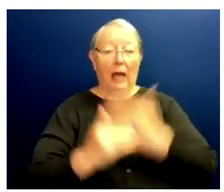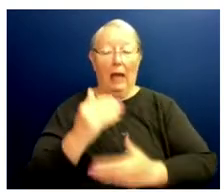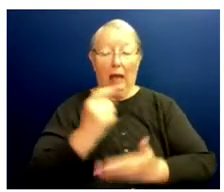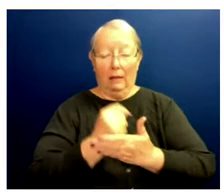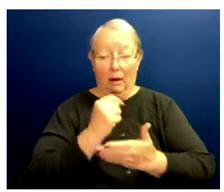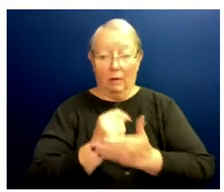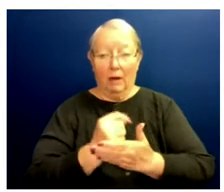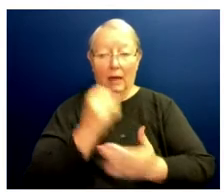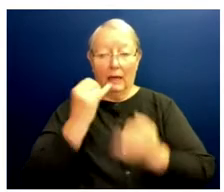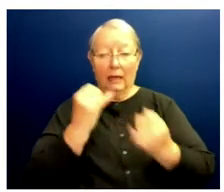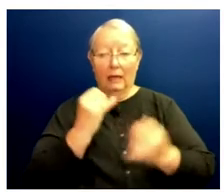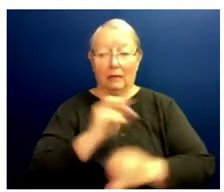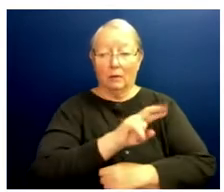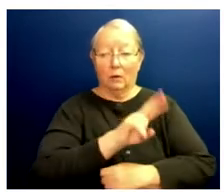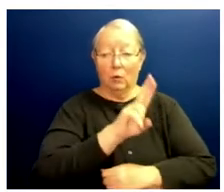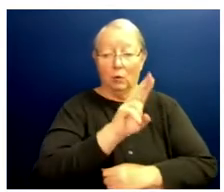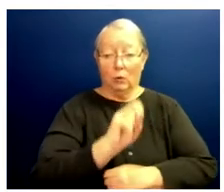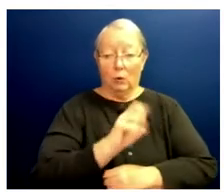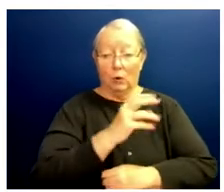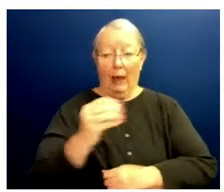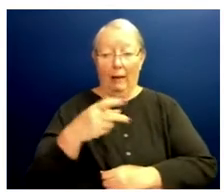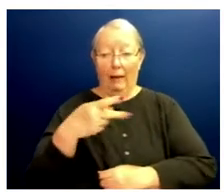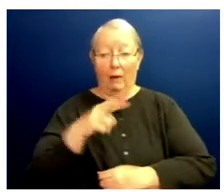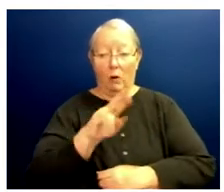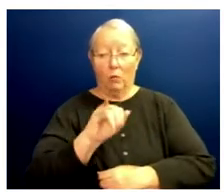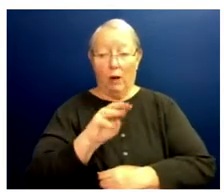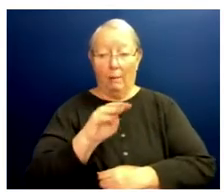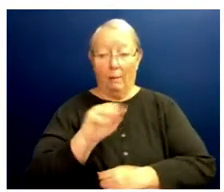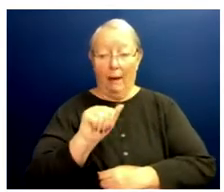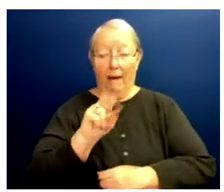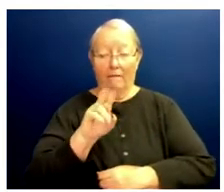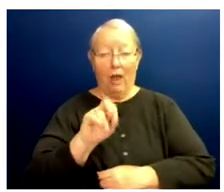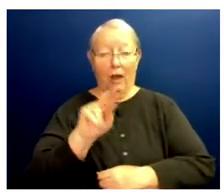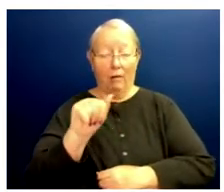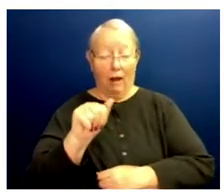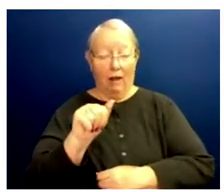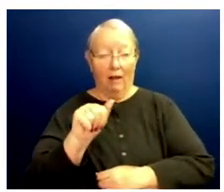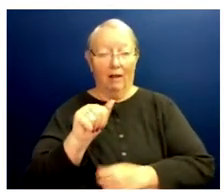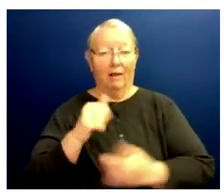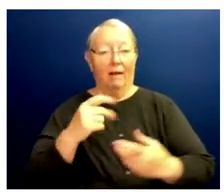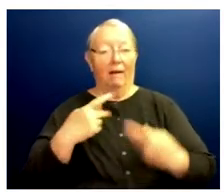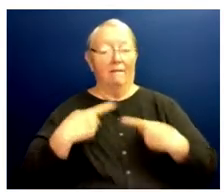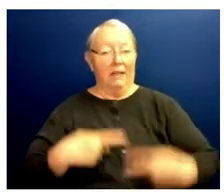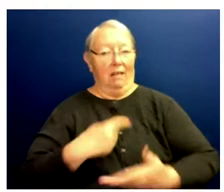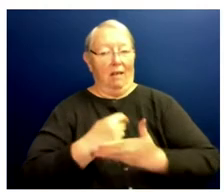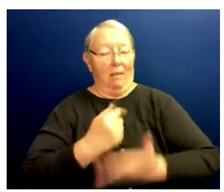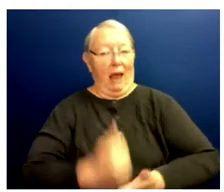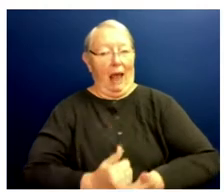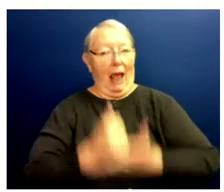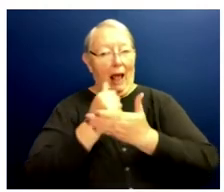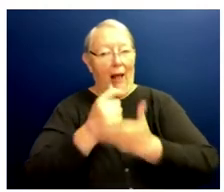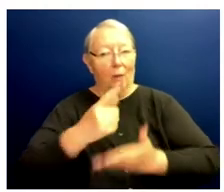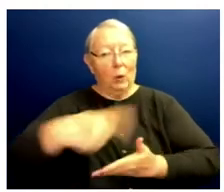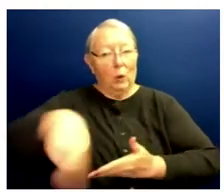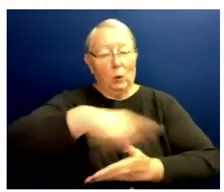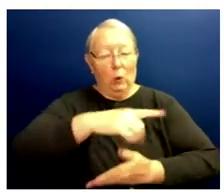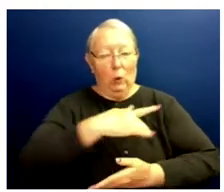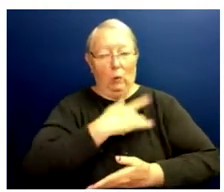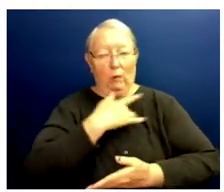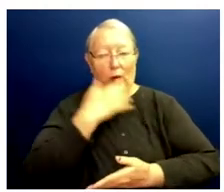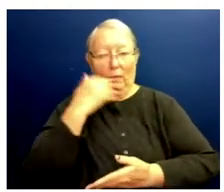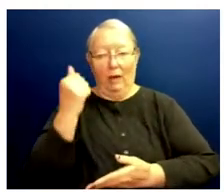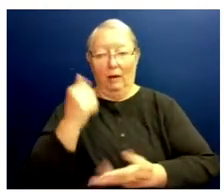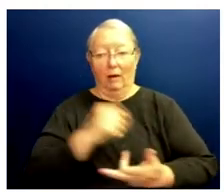Primavera, providing therapy tailored to help you feel better. And Friends of the Clinton Library,